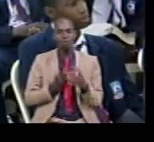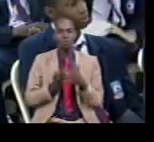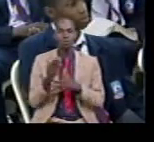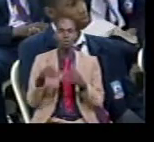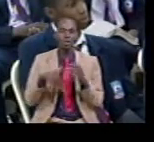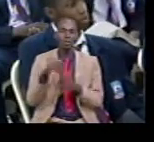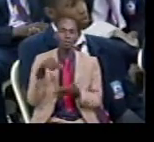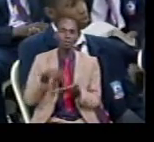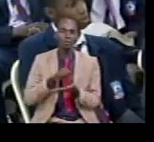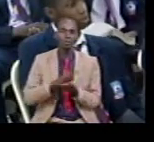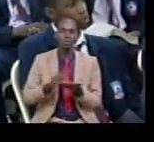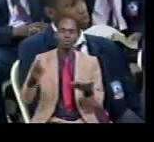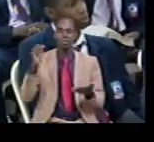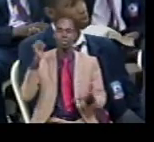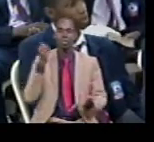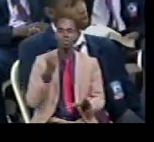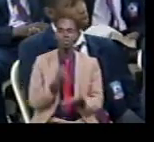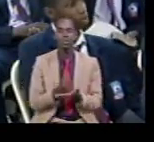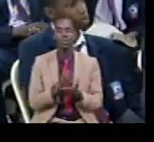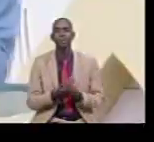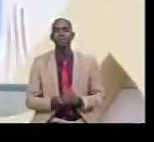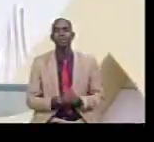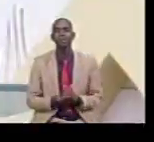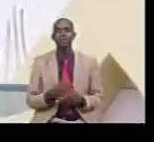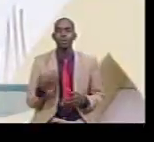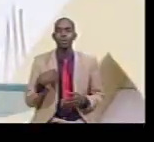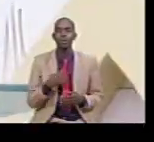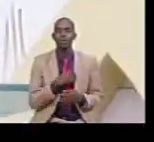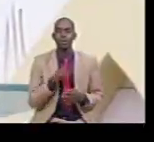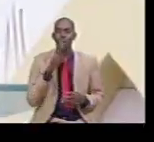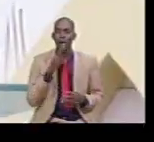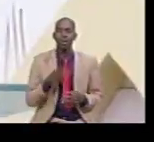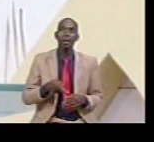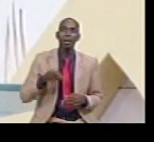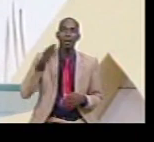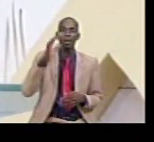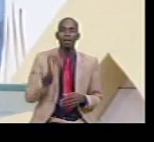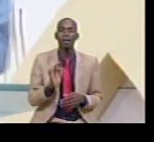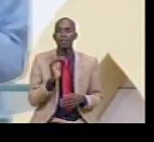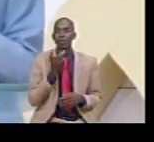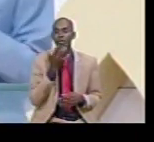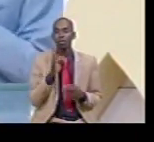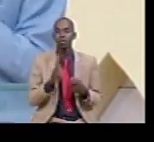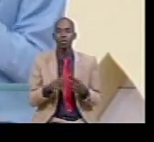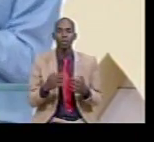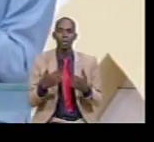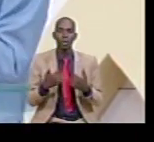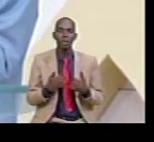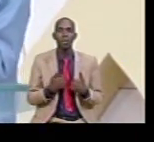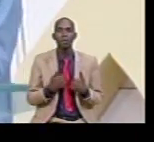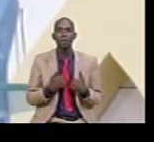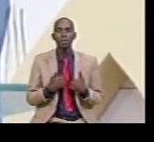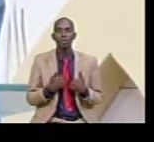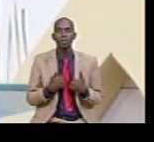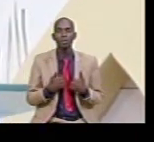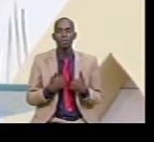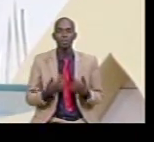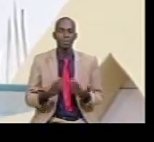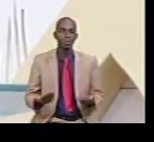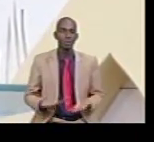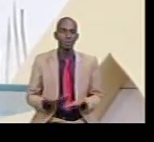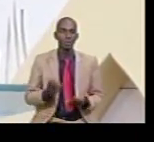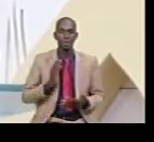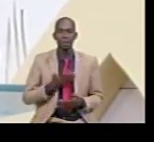Amen. We are very highly privileged to have in the house our mother in the